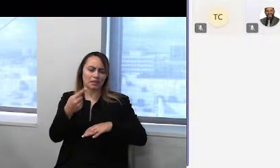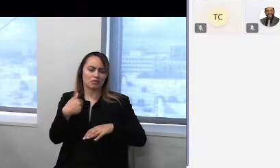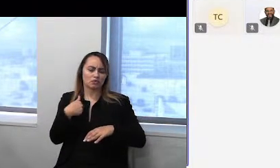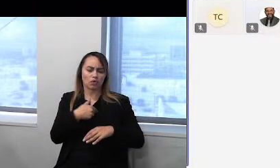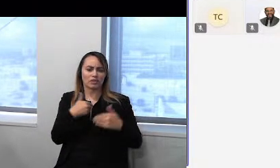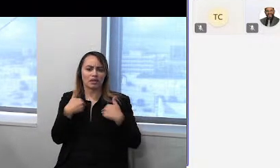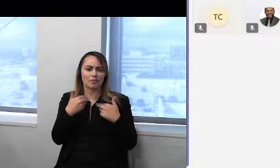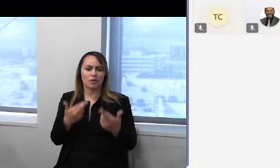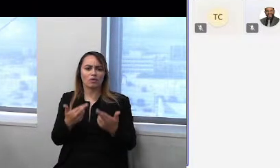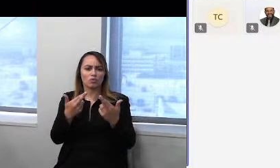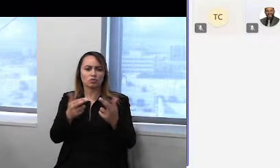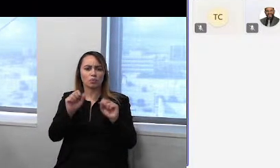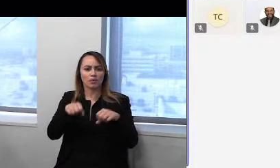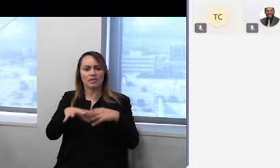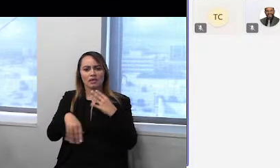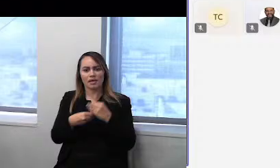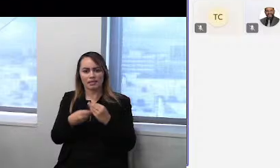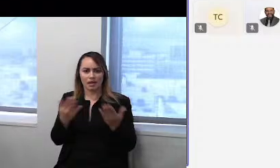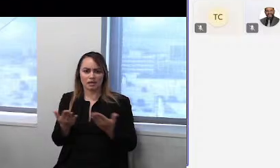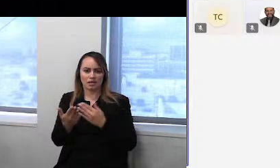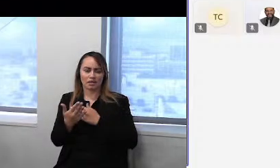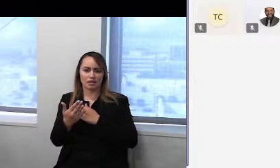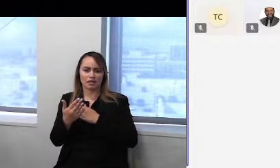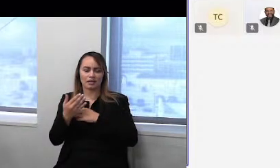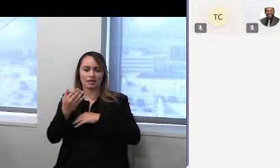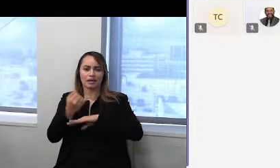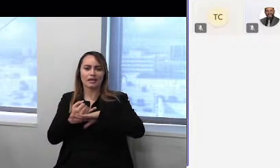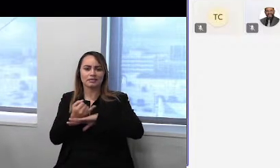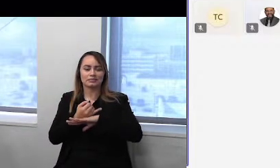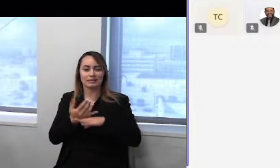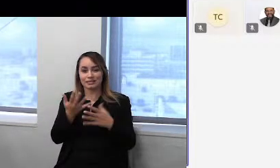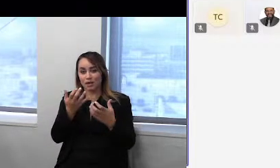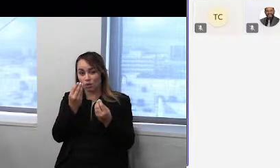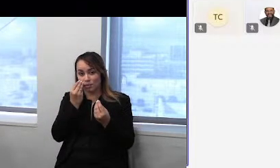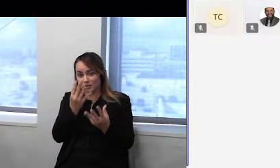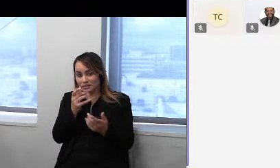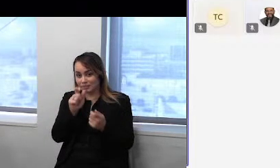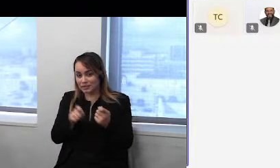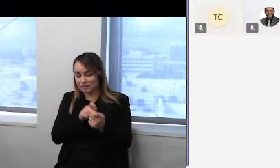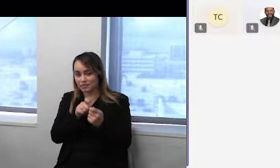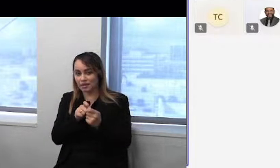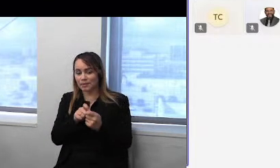island. I just want to be very clear and specific. I believe we cannot